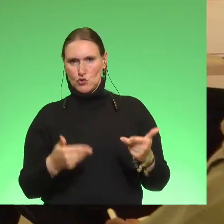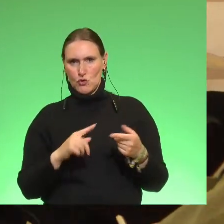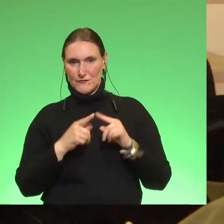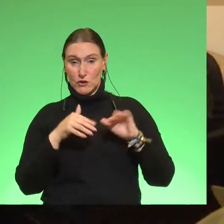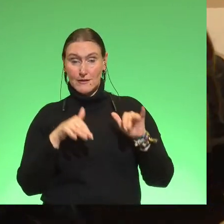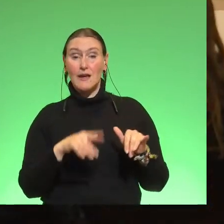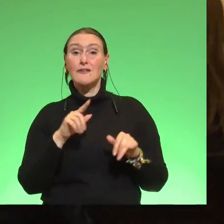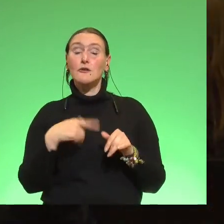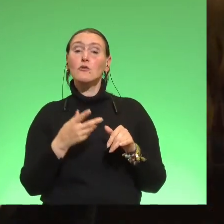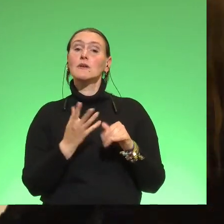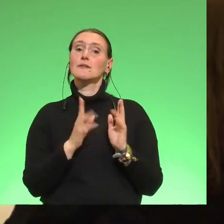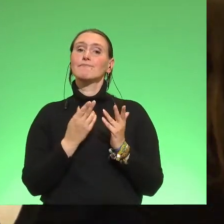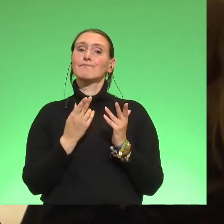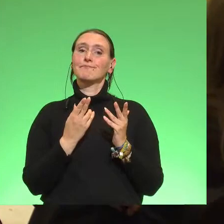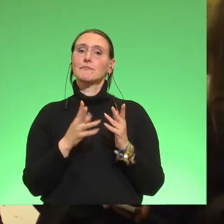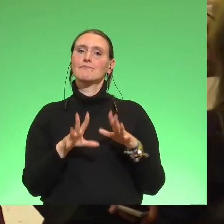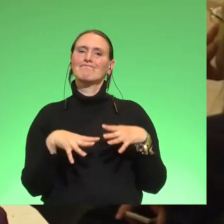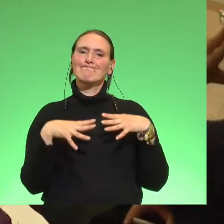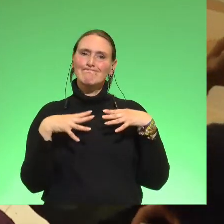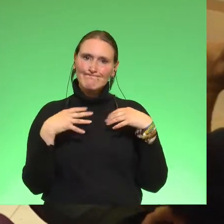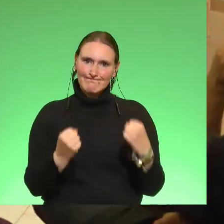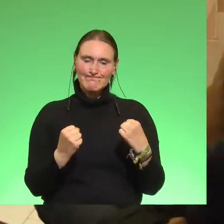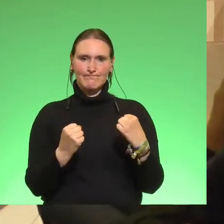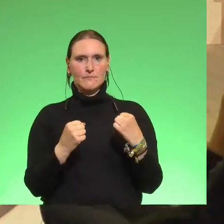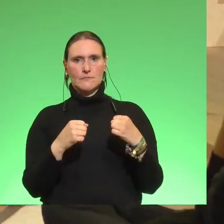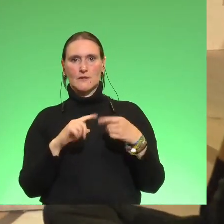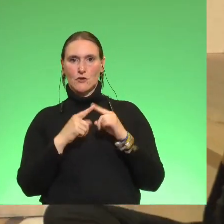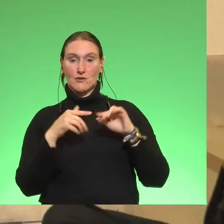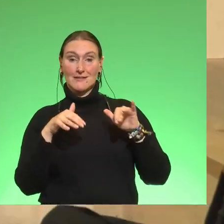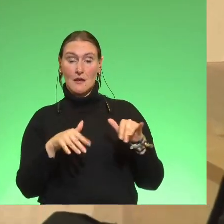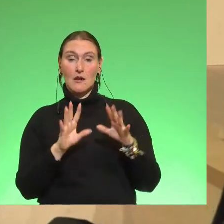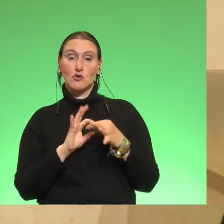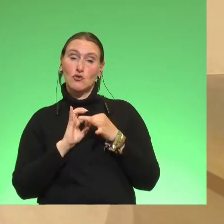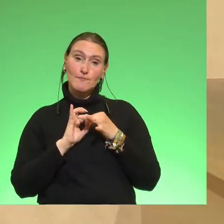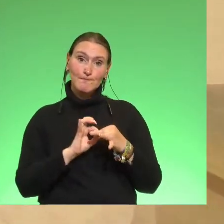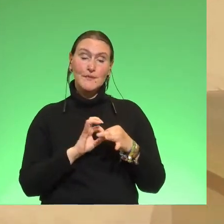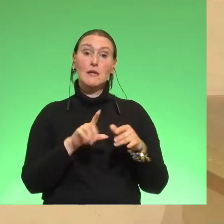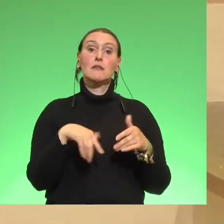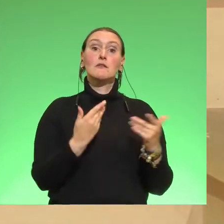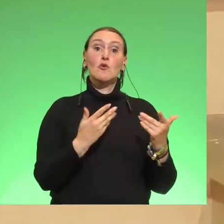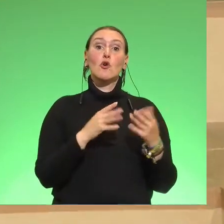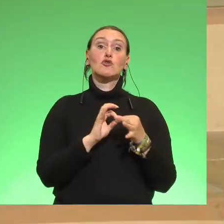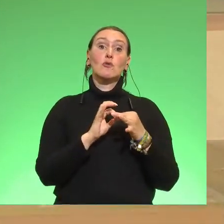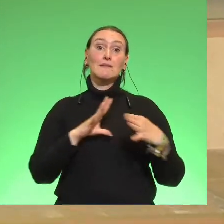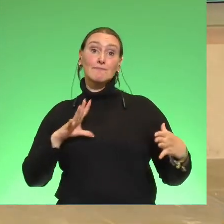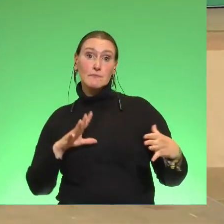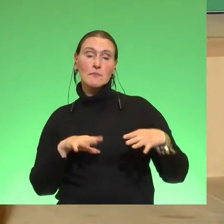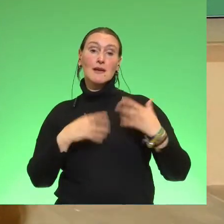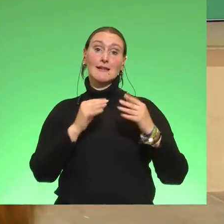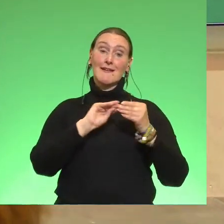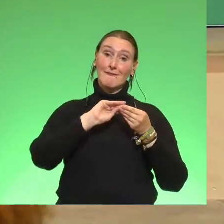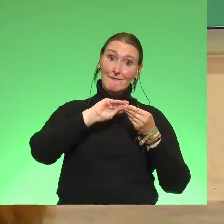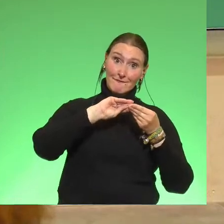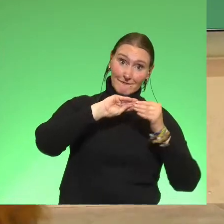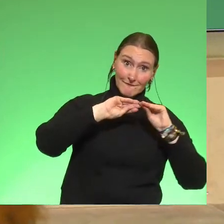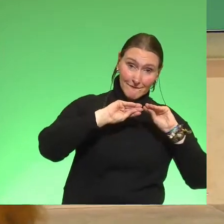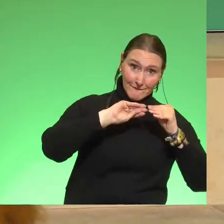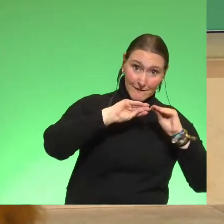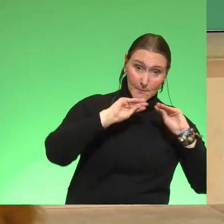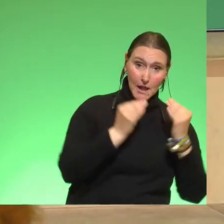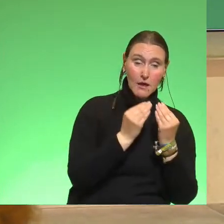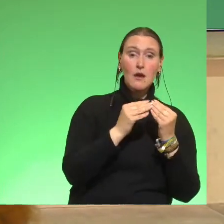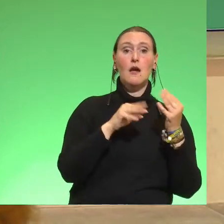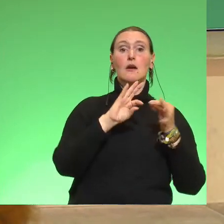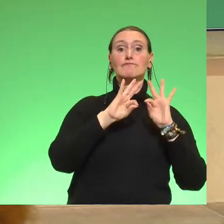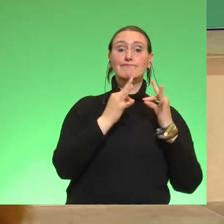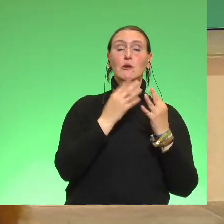artistic manifestations, and at the same time, a radical defamiliarization or a relativation of the notion of persons. I mean, the